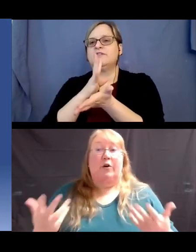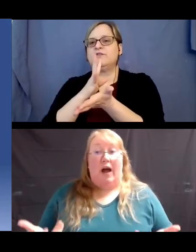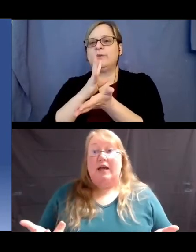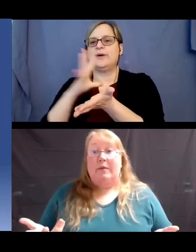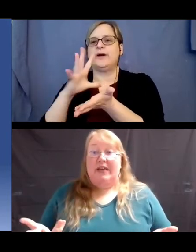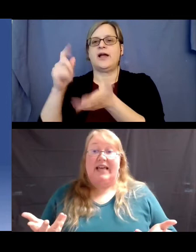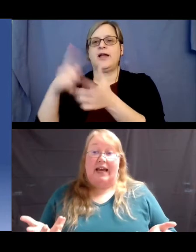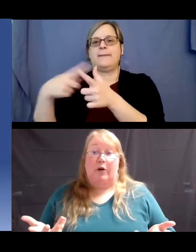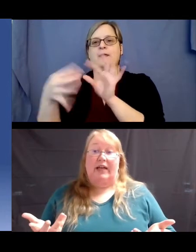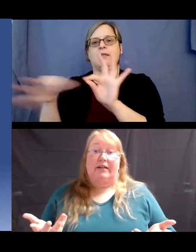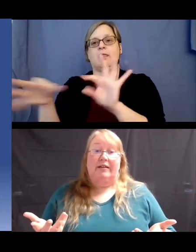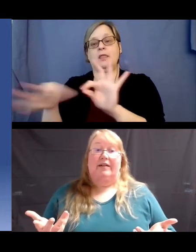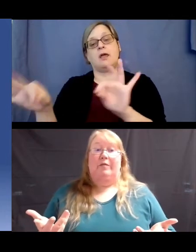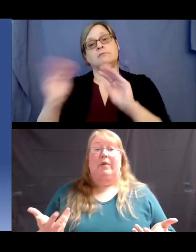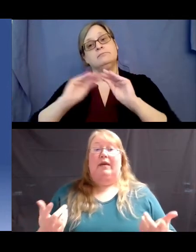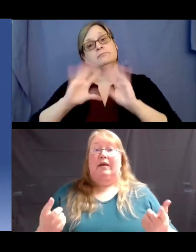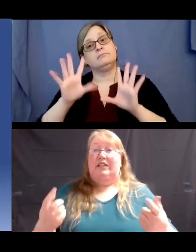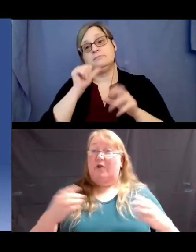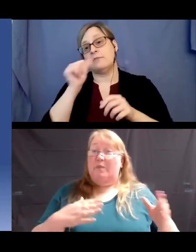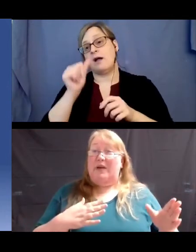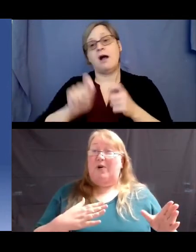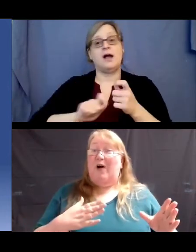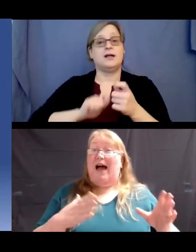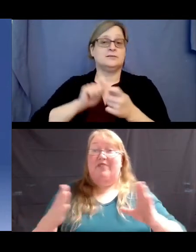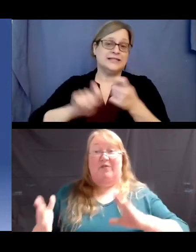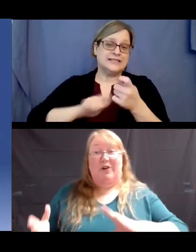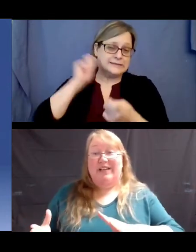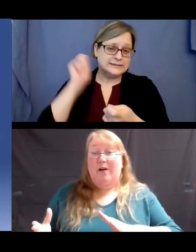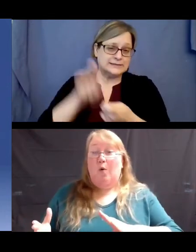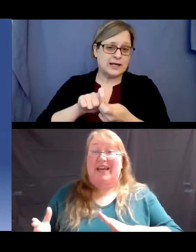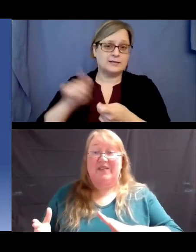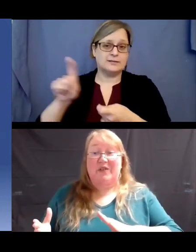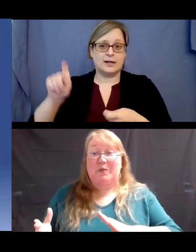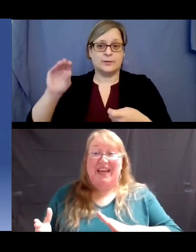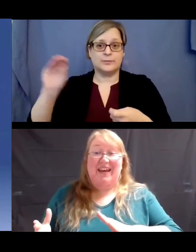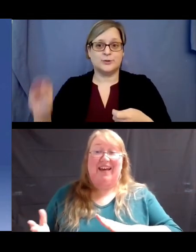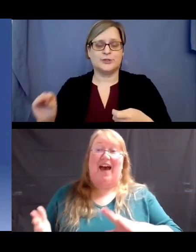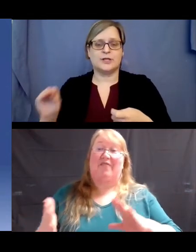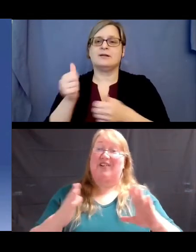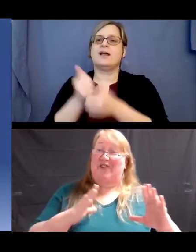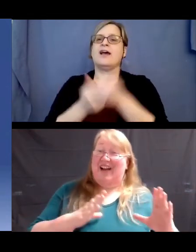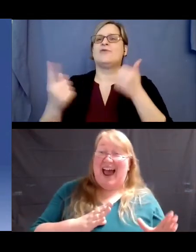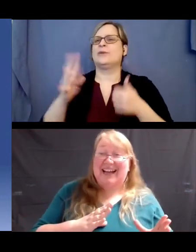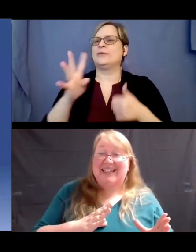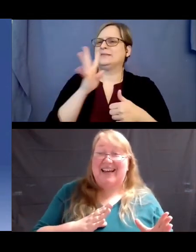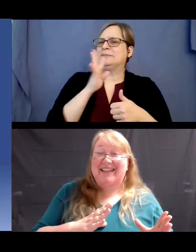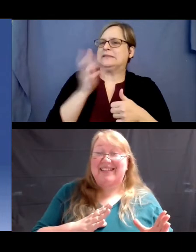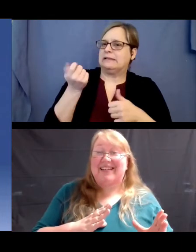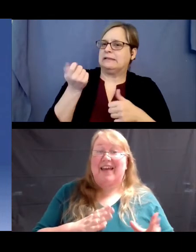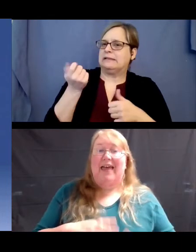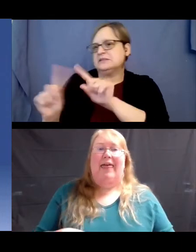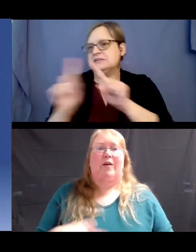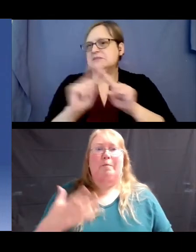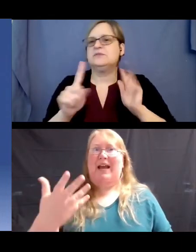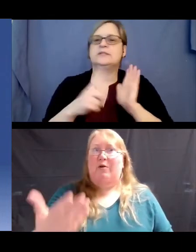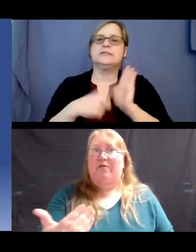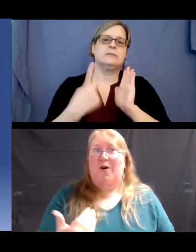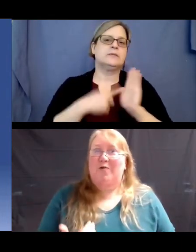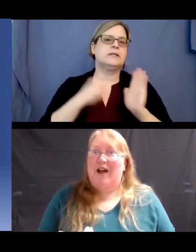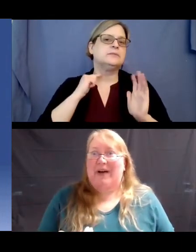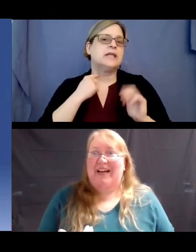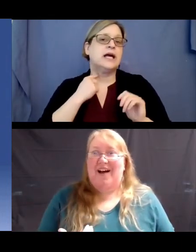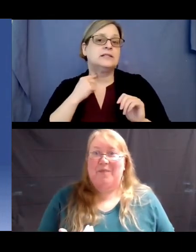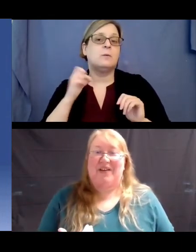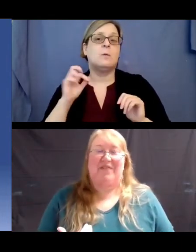Obviously, they're not going to be as accurate. Different people have different ways of speaking, have different accents. Their